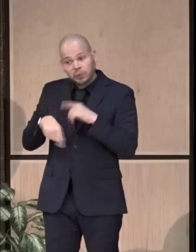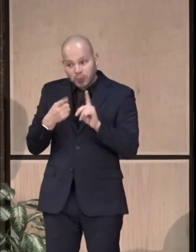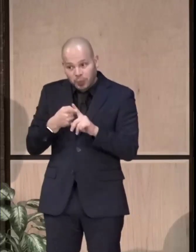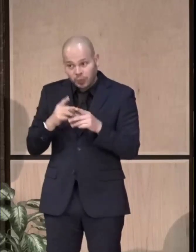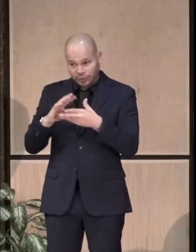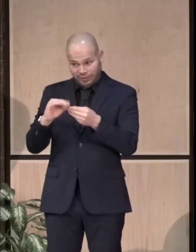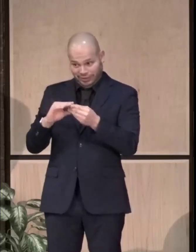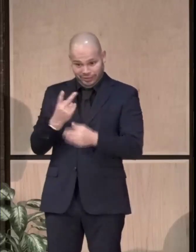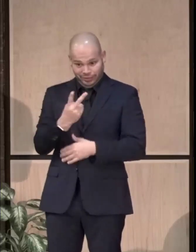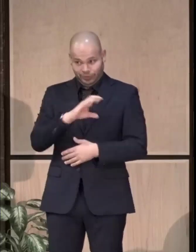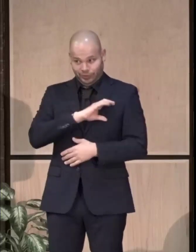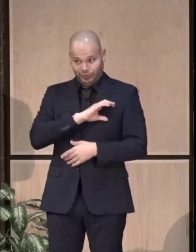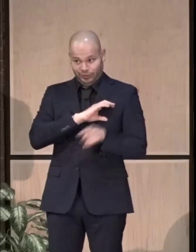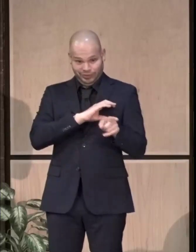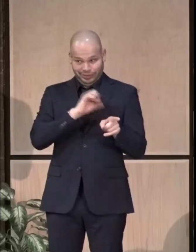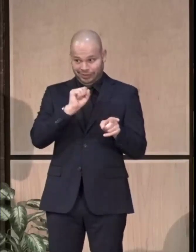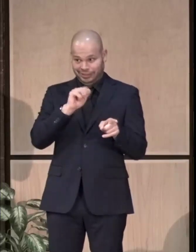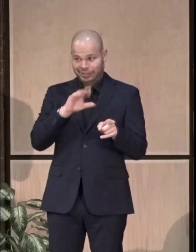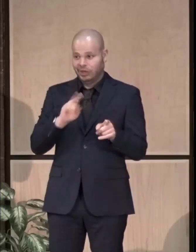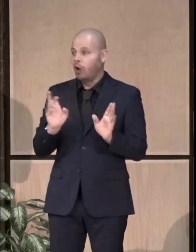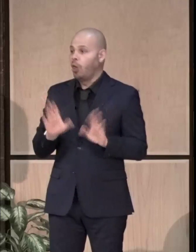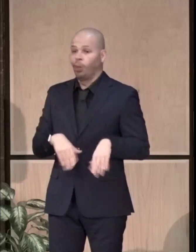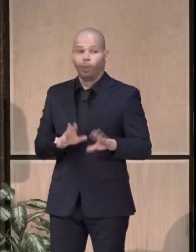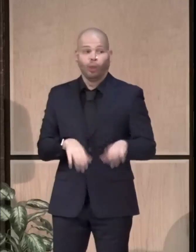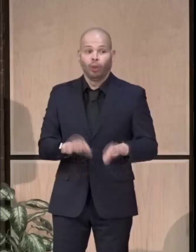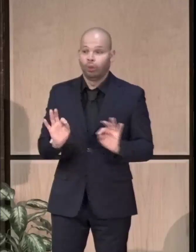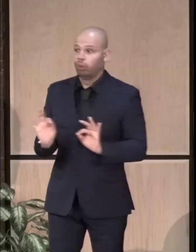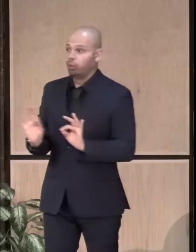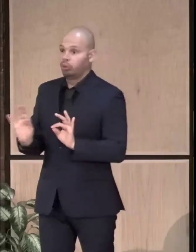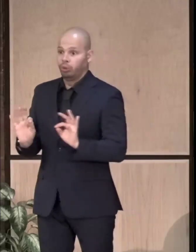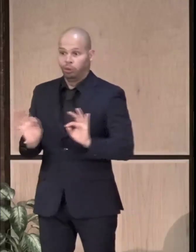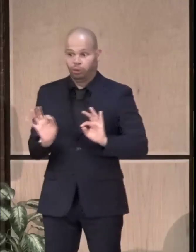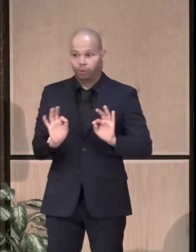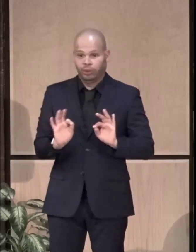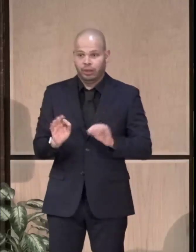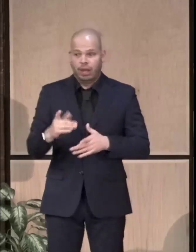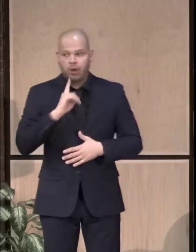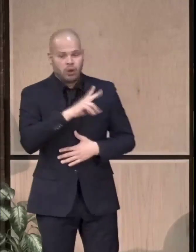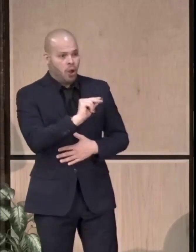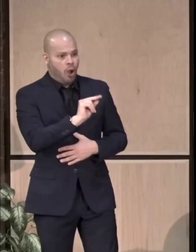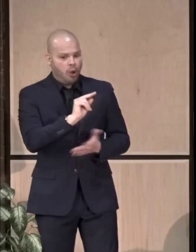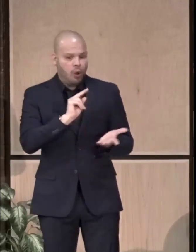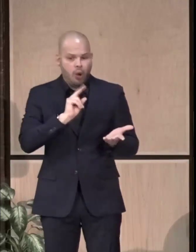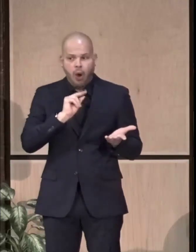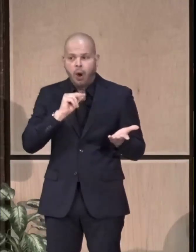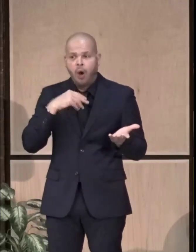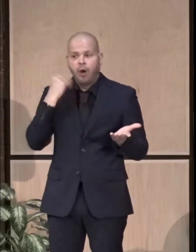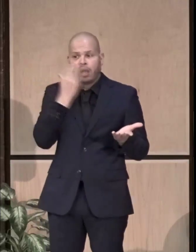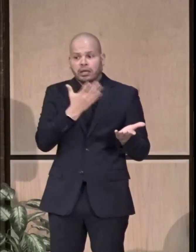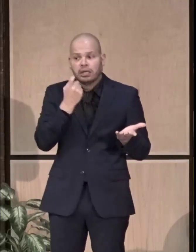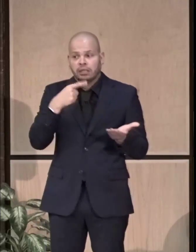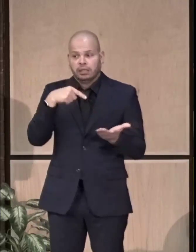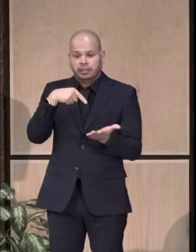No, I don't think I downplayed. I provided them with what the conversations I had at that time. I had not seen this document.